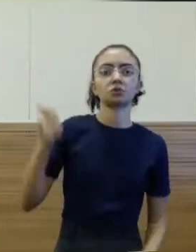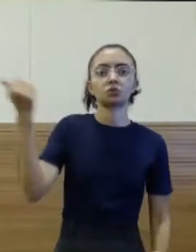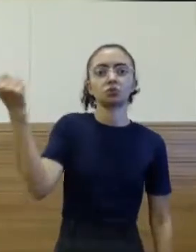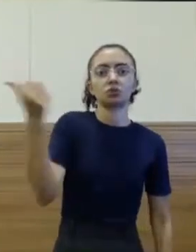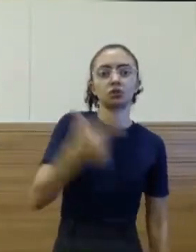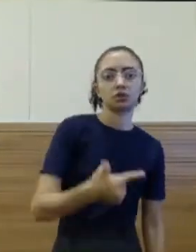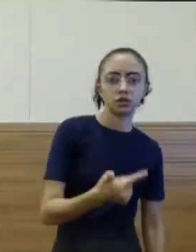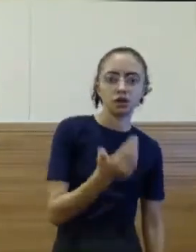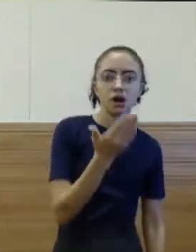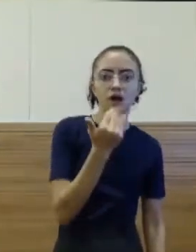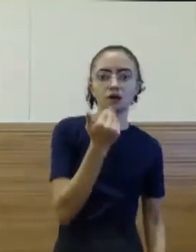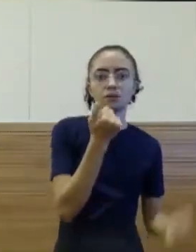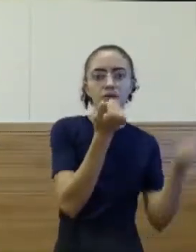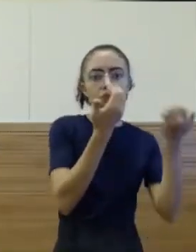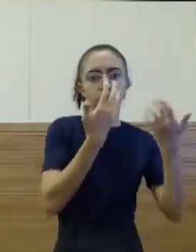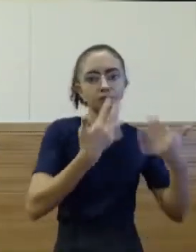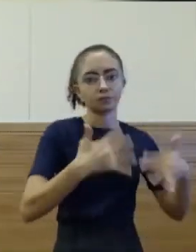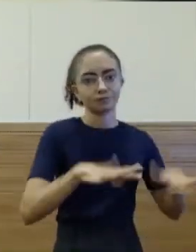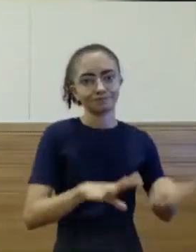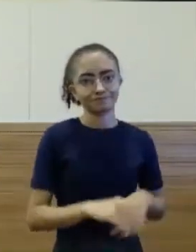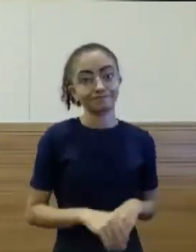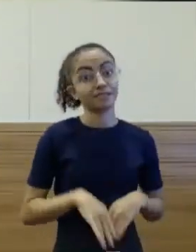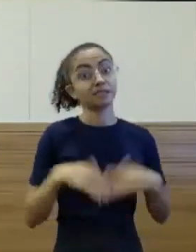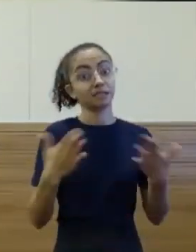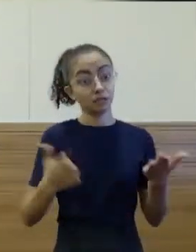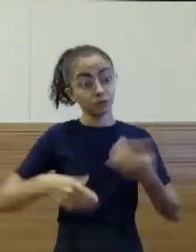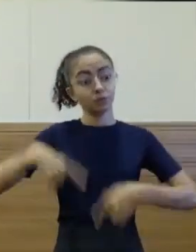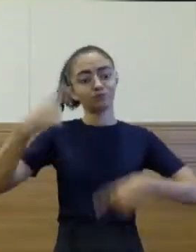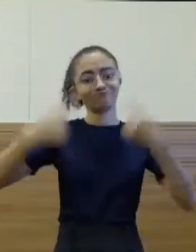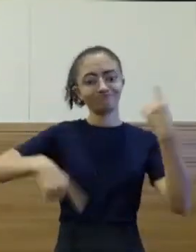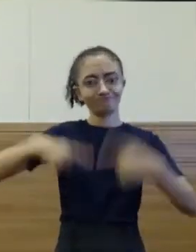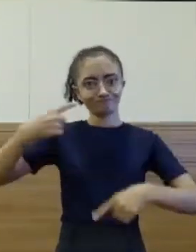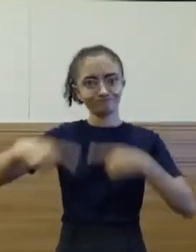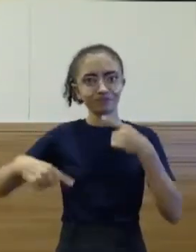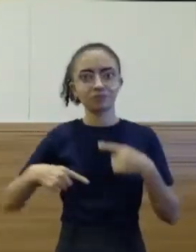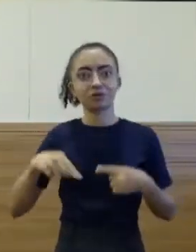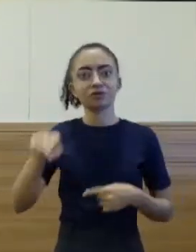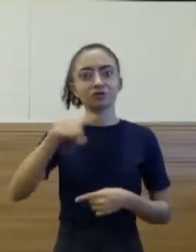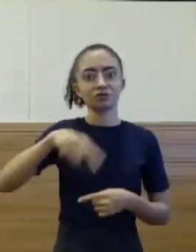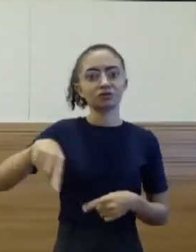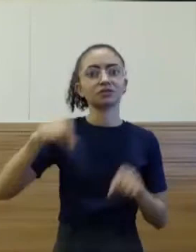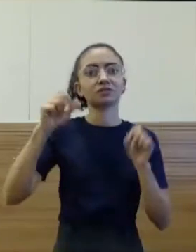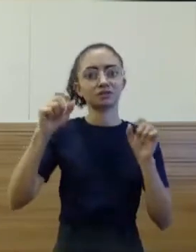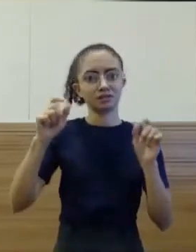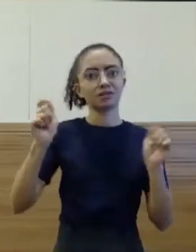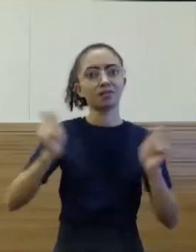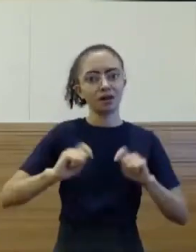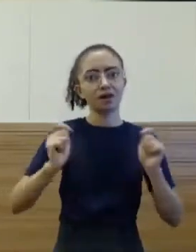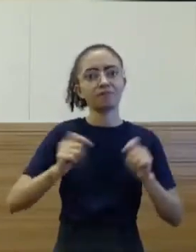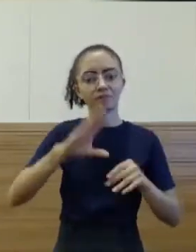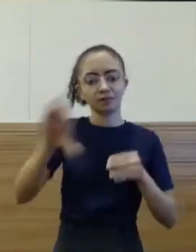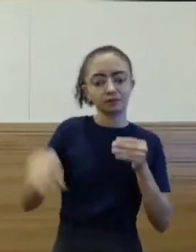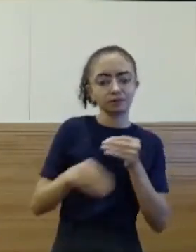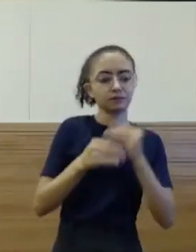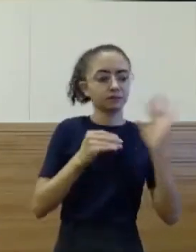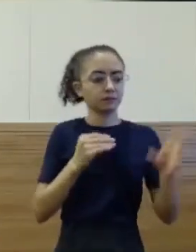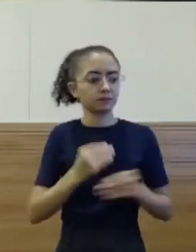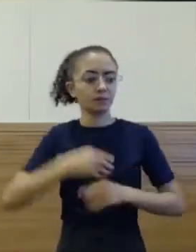important to have this set of actions. And this is a very wide debate that certainly many of you would have a lot to contribute.